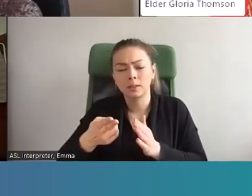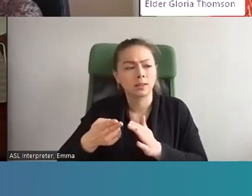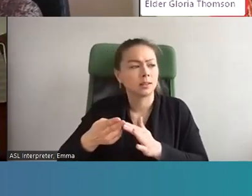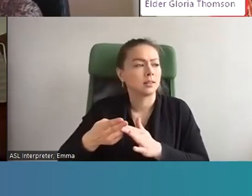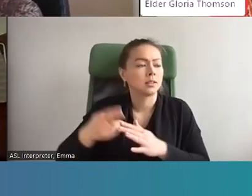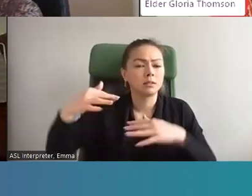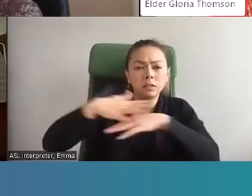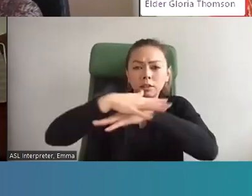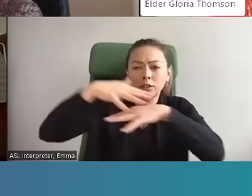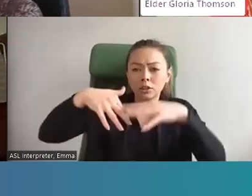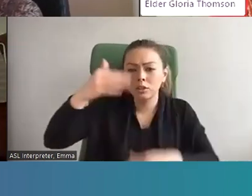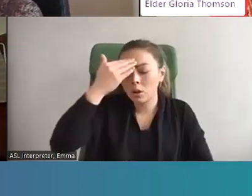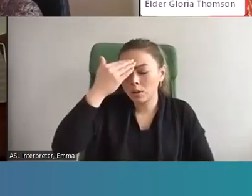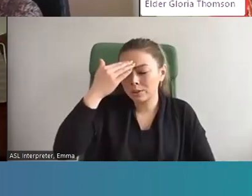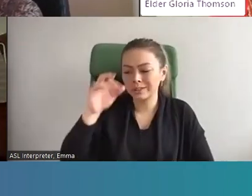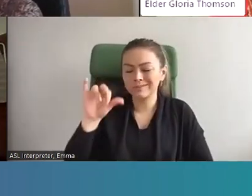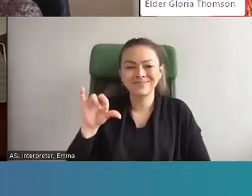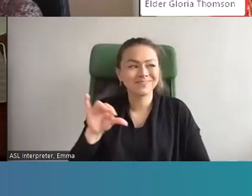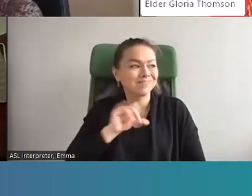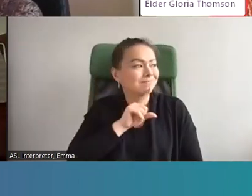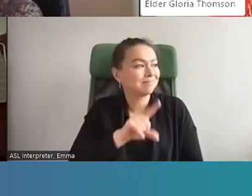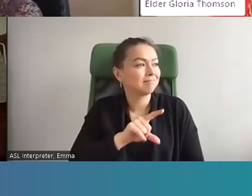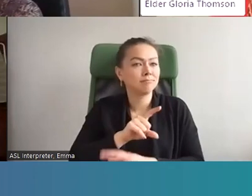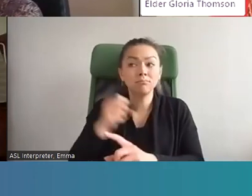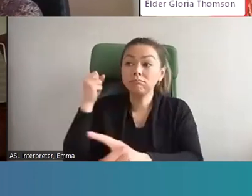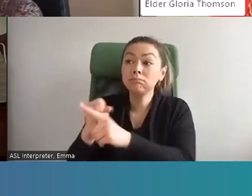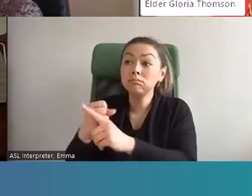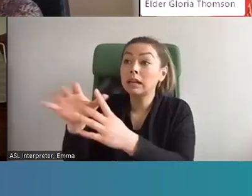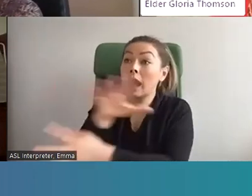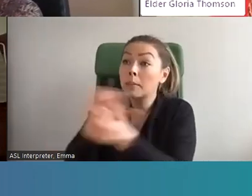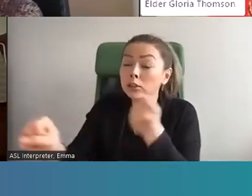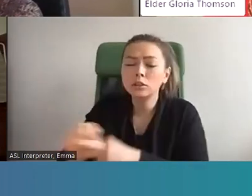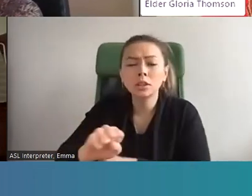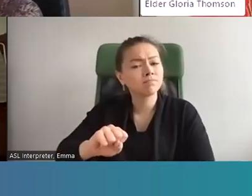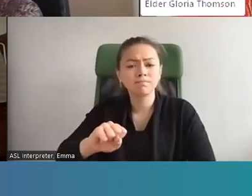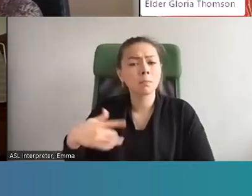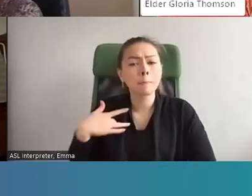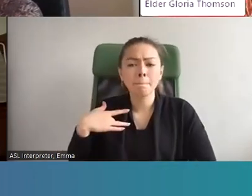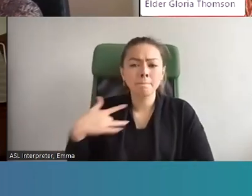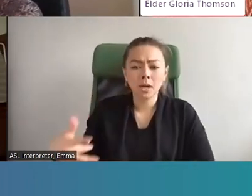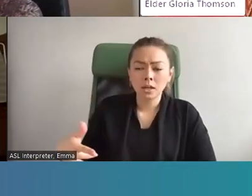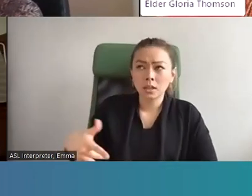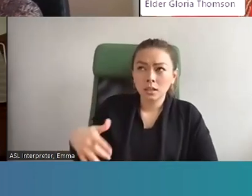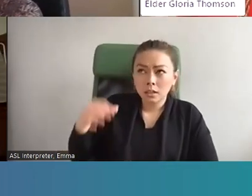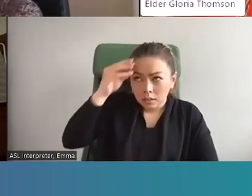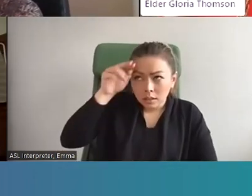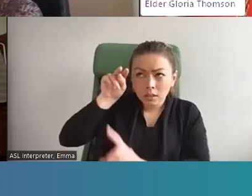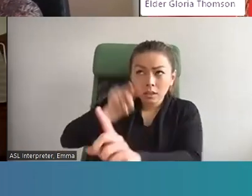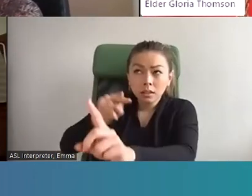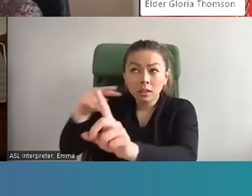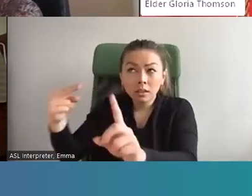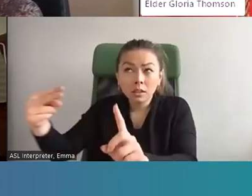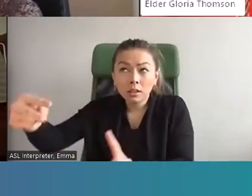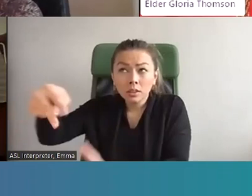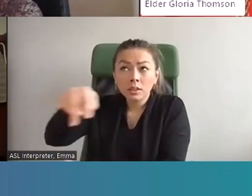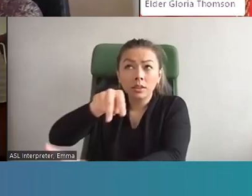it's it doesn't do damage. It's always considering, you know, the well-being of people, of the